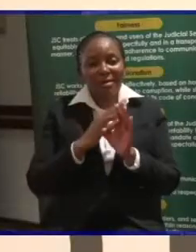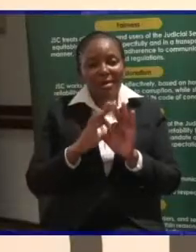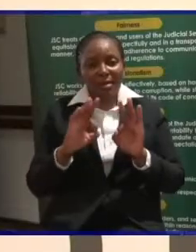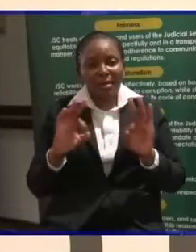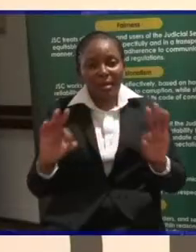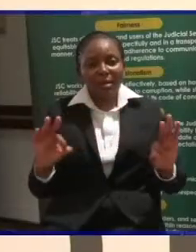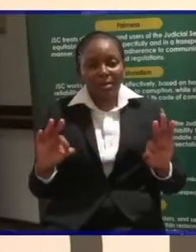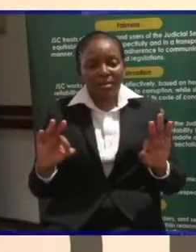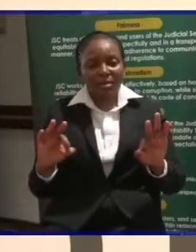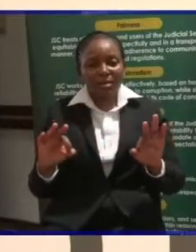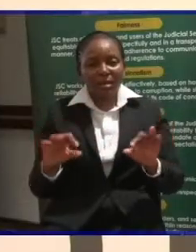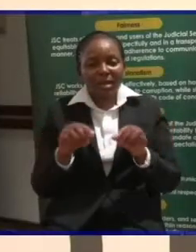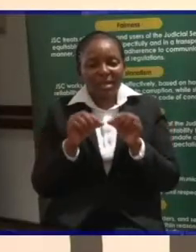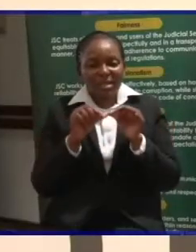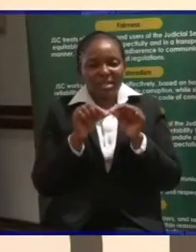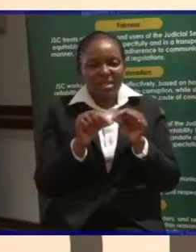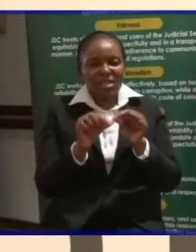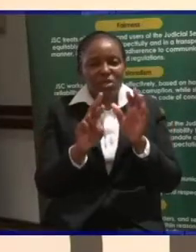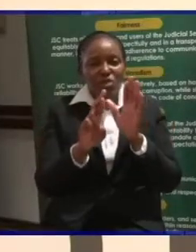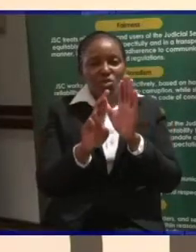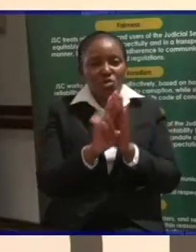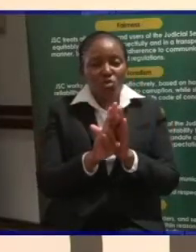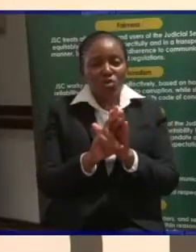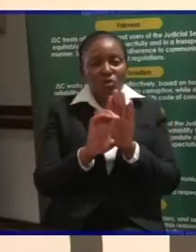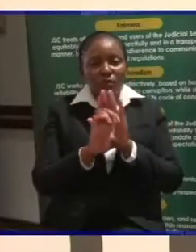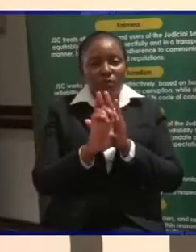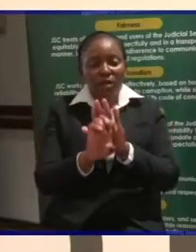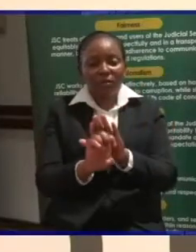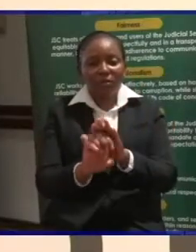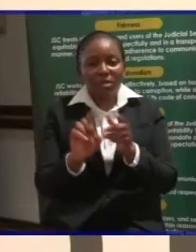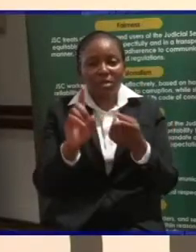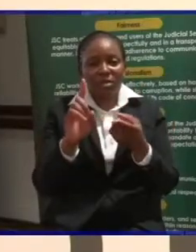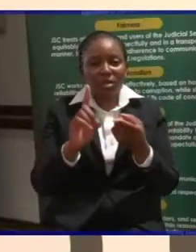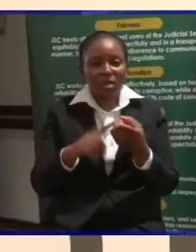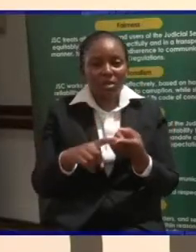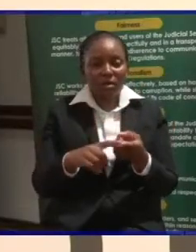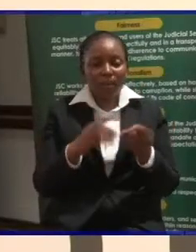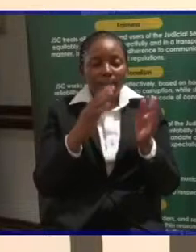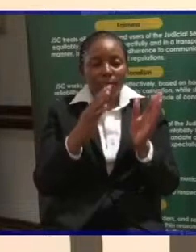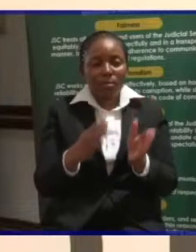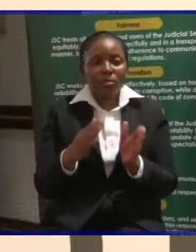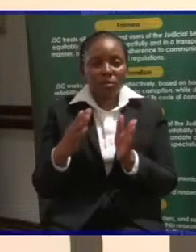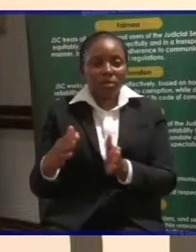strict rules of evidence and procedure